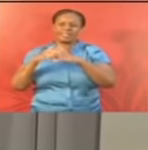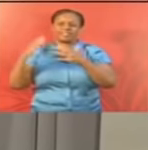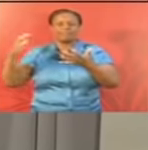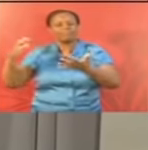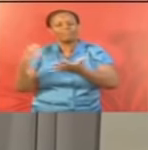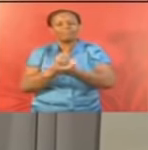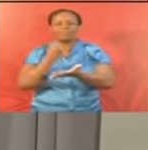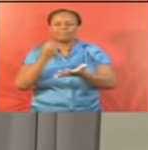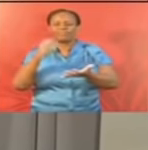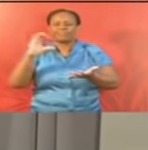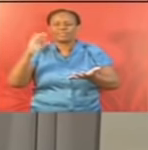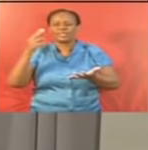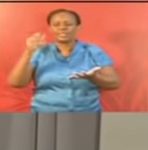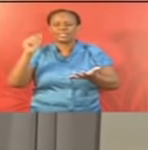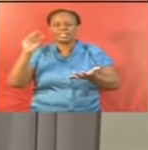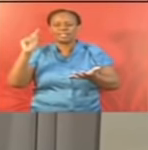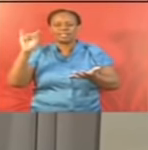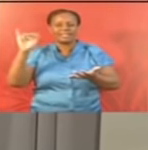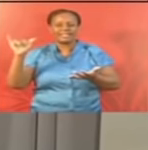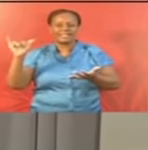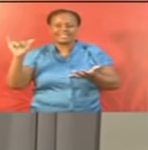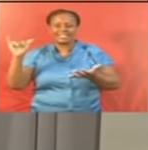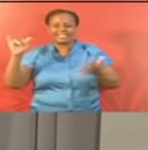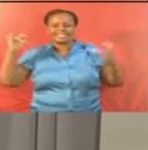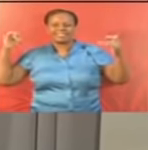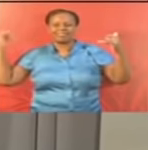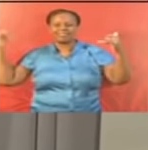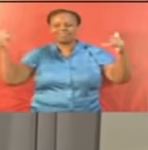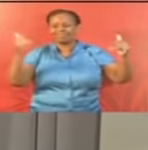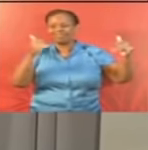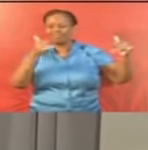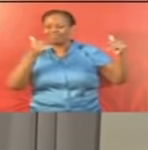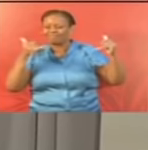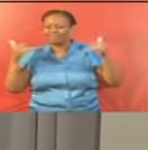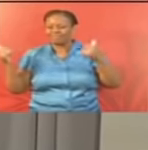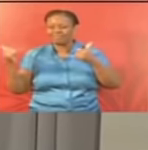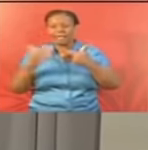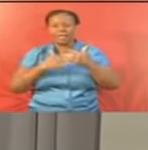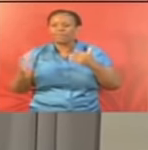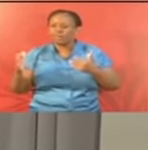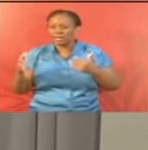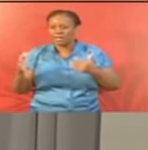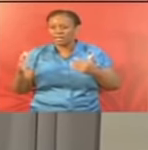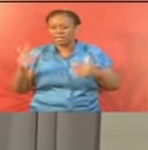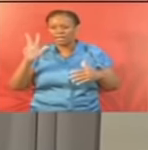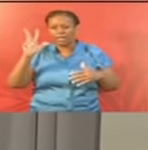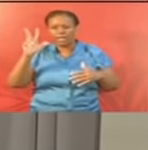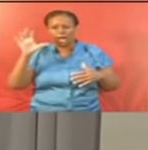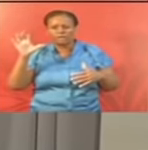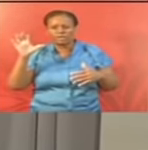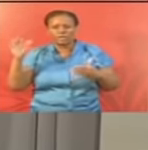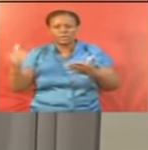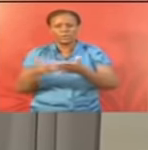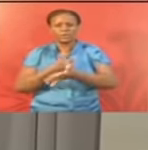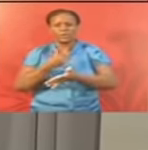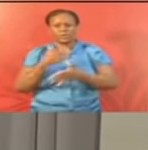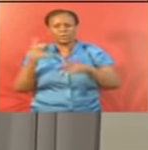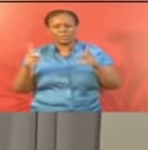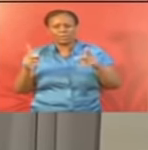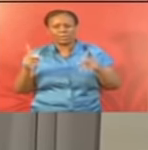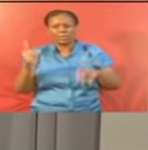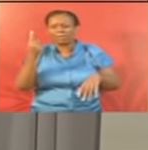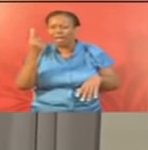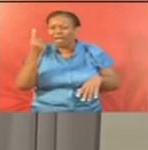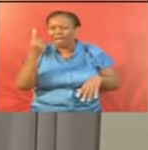charity match resulted in 300 new cases. Just one charity football